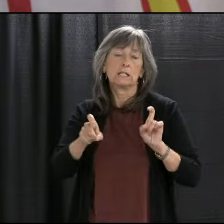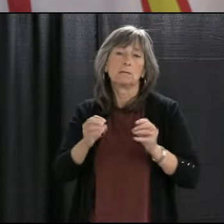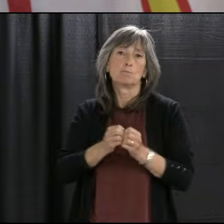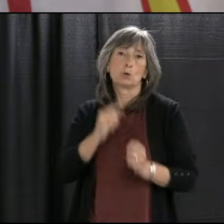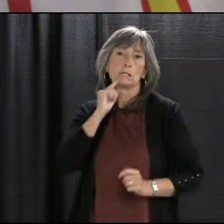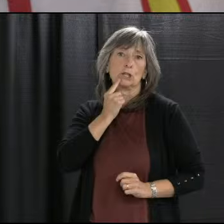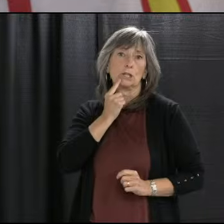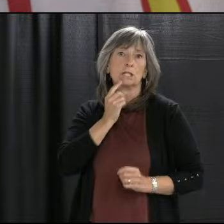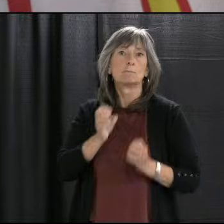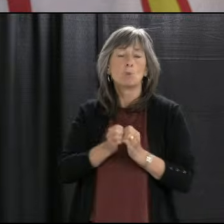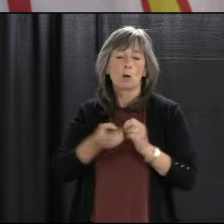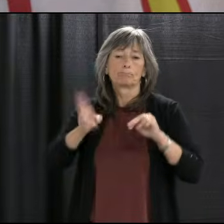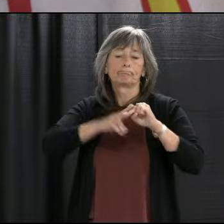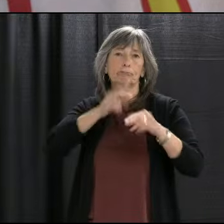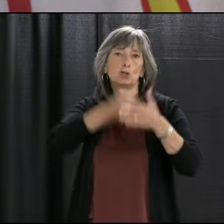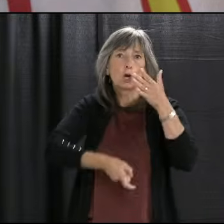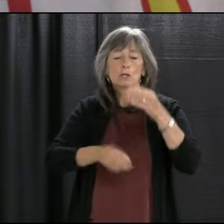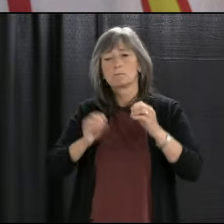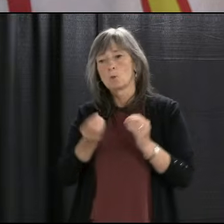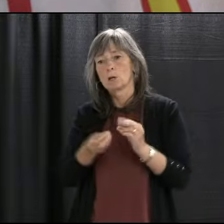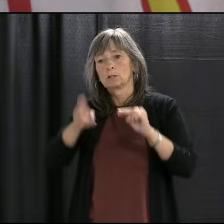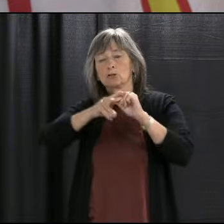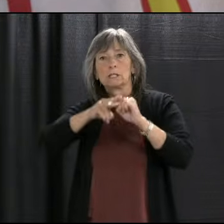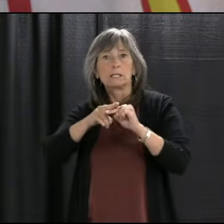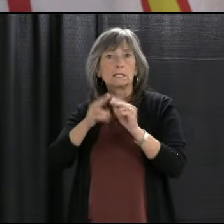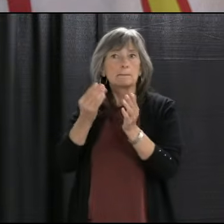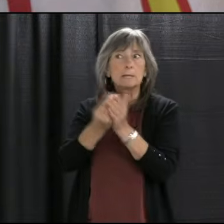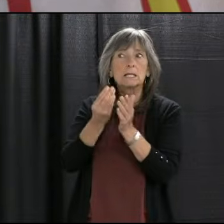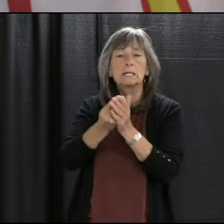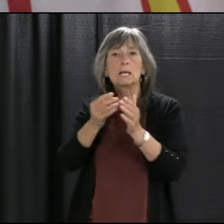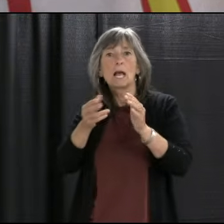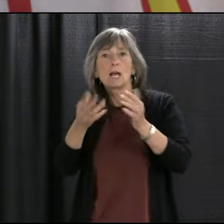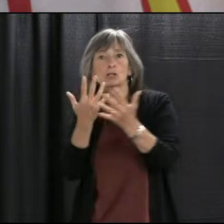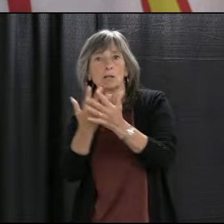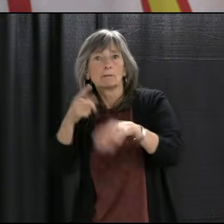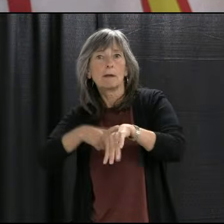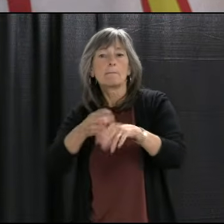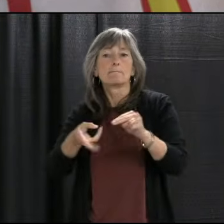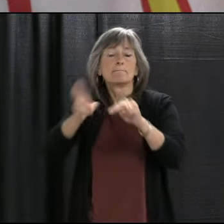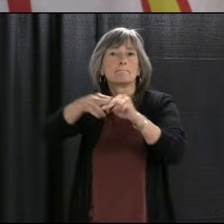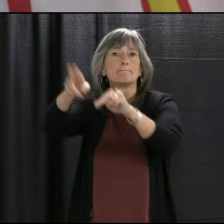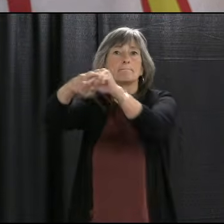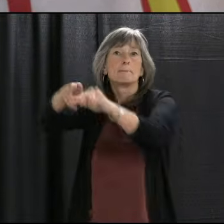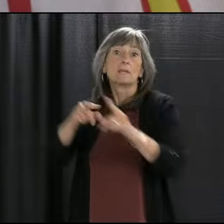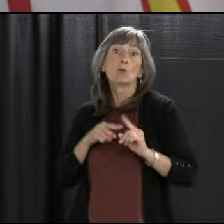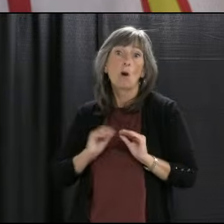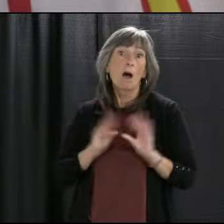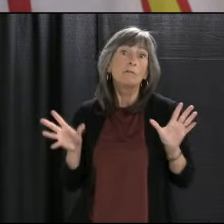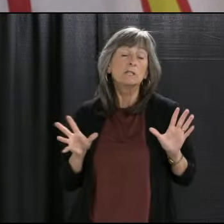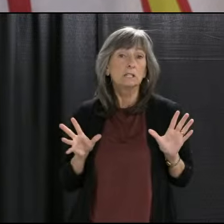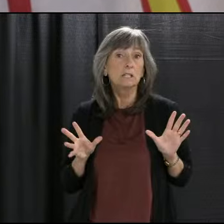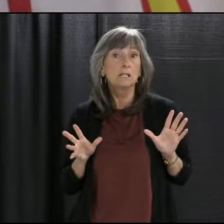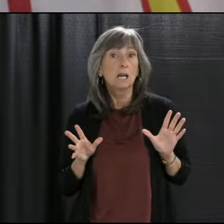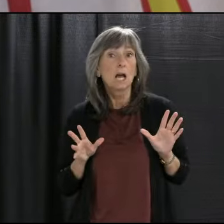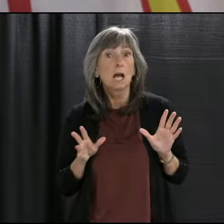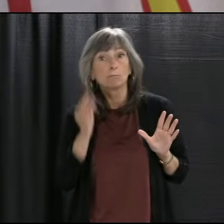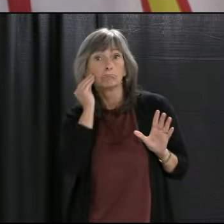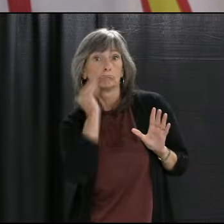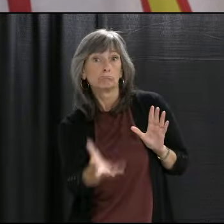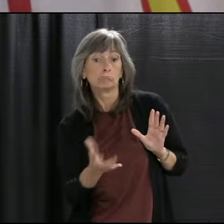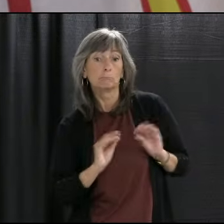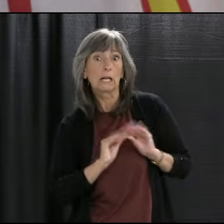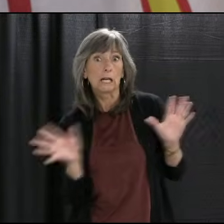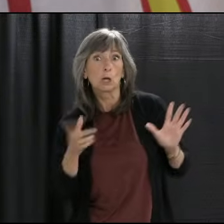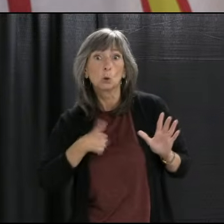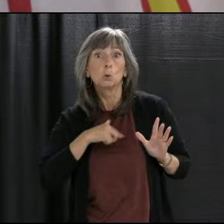think it's very clear that the size of the increases and the penalties, including imprisonment, that we mean business,